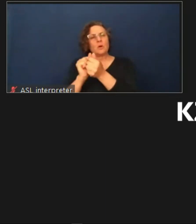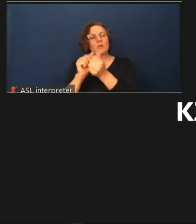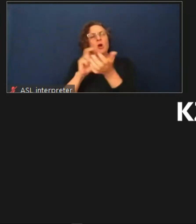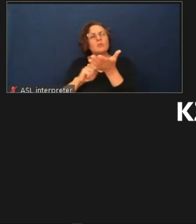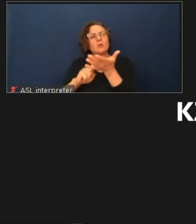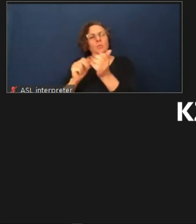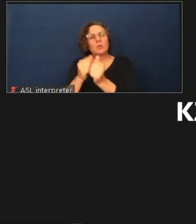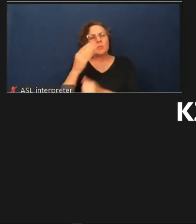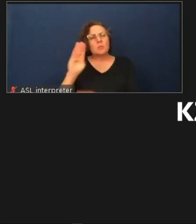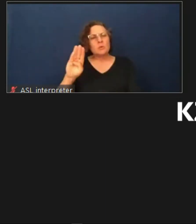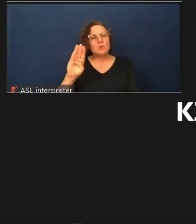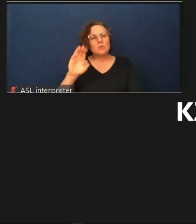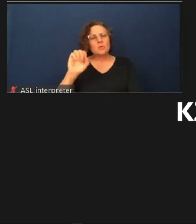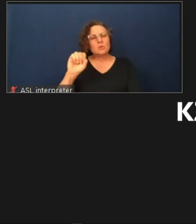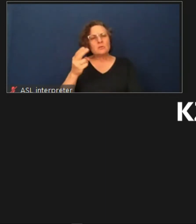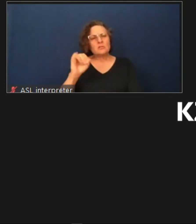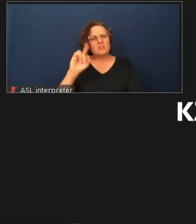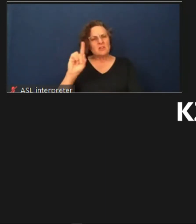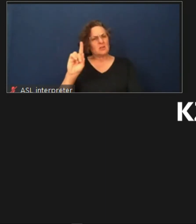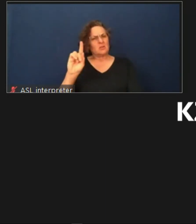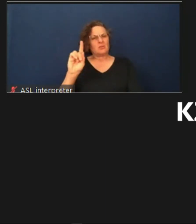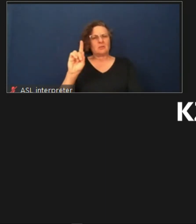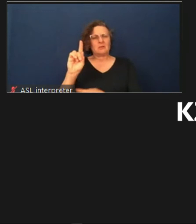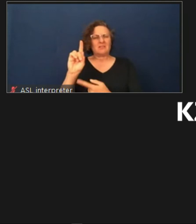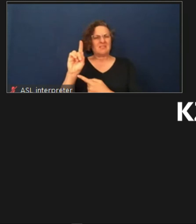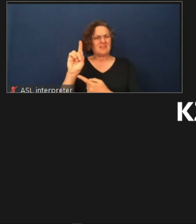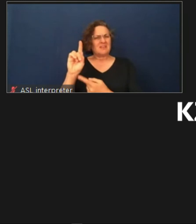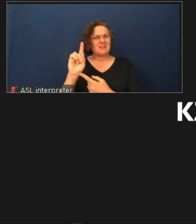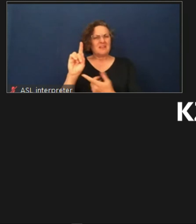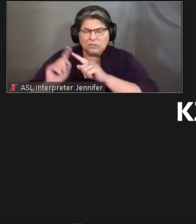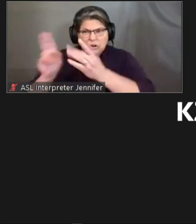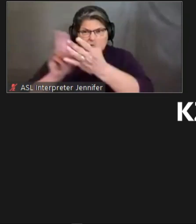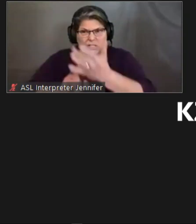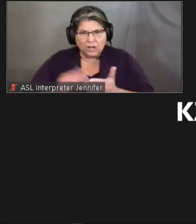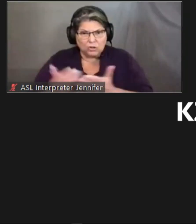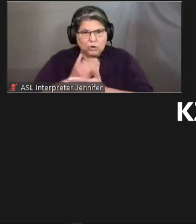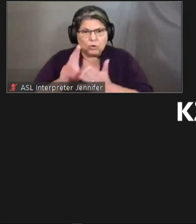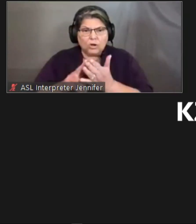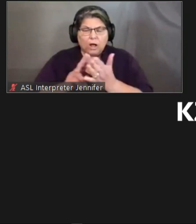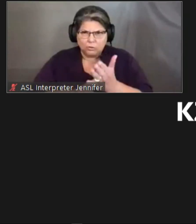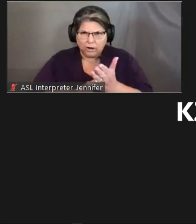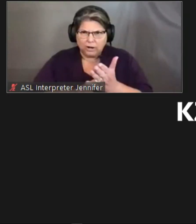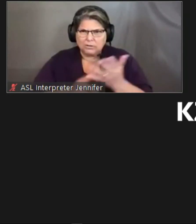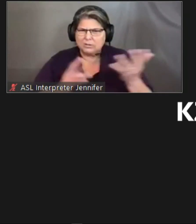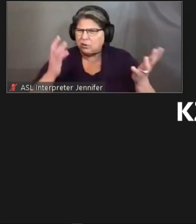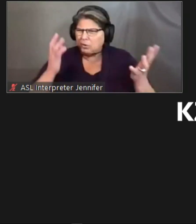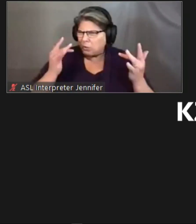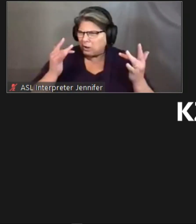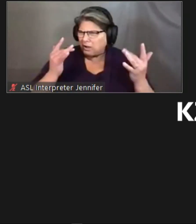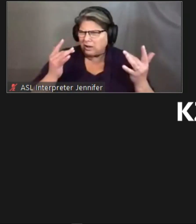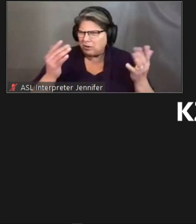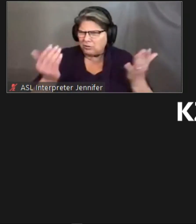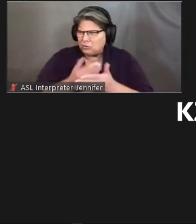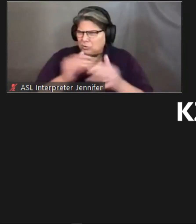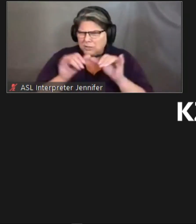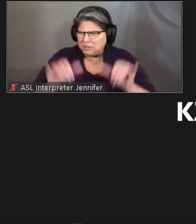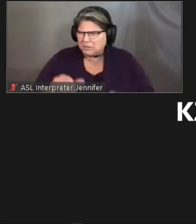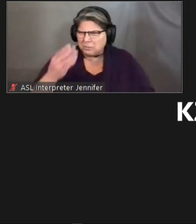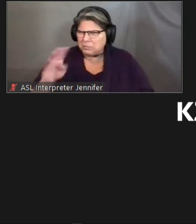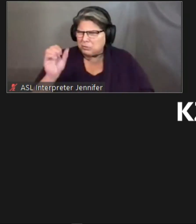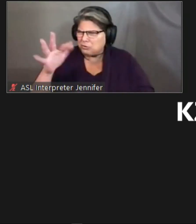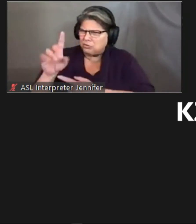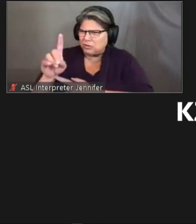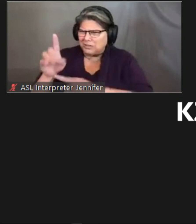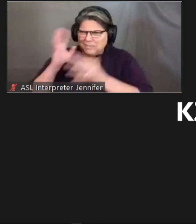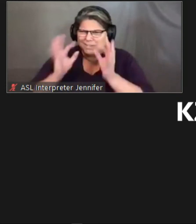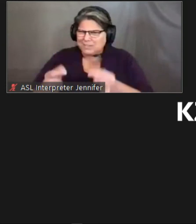Blue Shield. How is the new system whereby Blue Shield is the source of vaccine doses, I